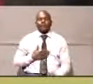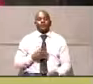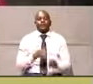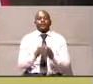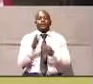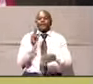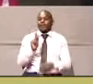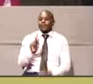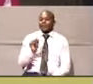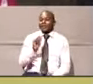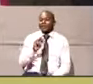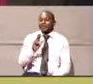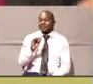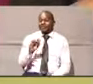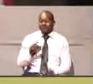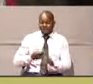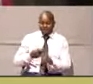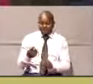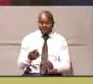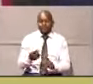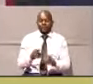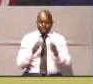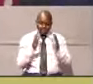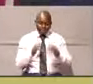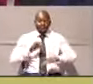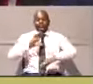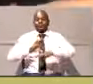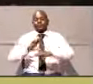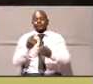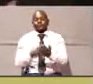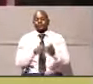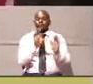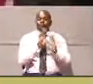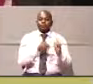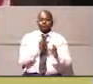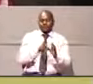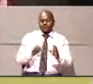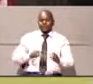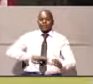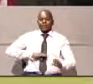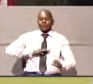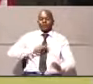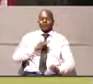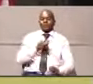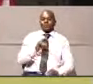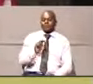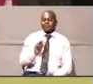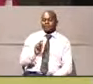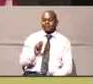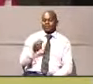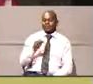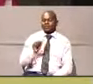Kazimba's election comes 6 months to the compulsory Church of Uganda constitutional retirement age of Stanley Ntagali